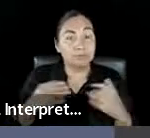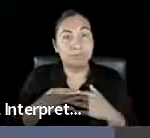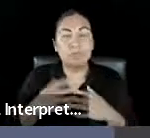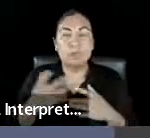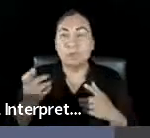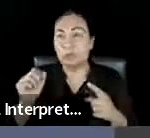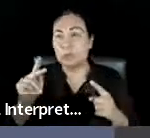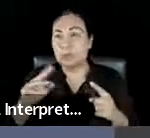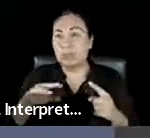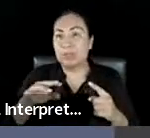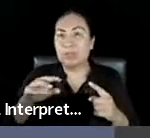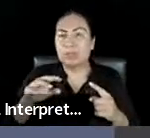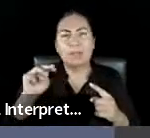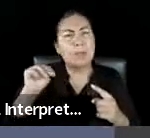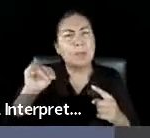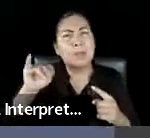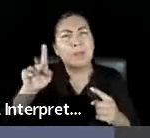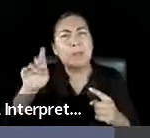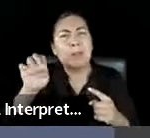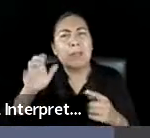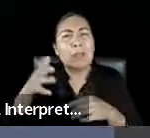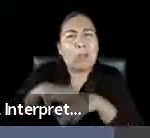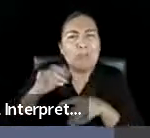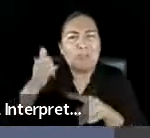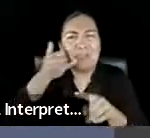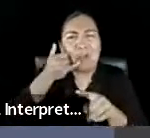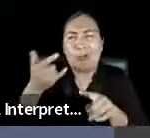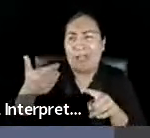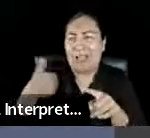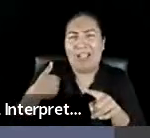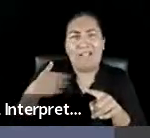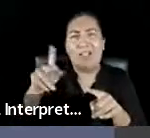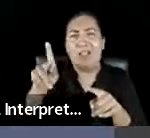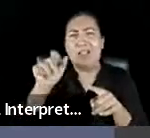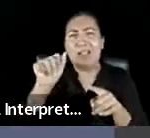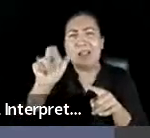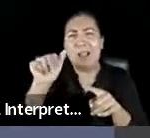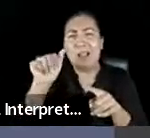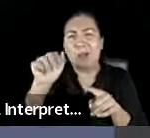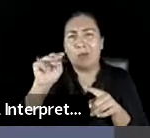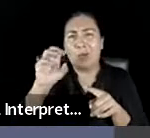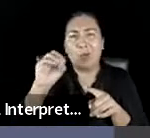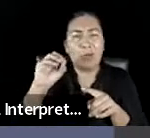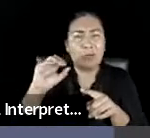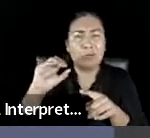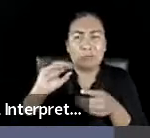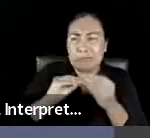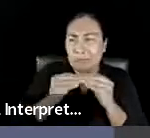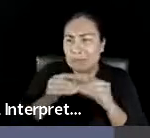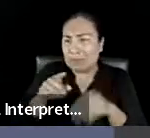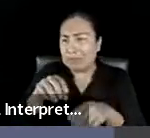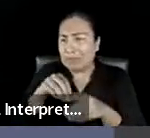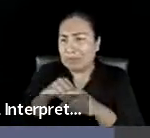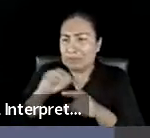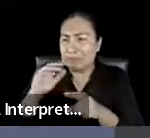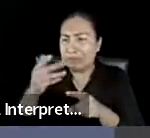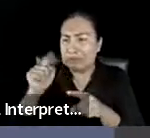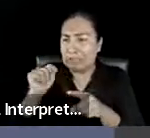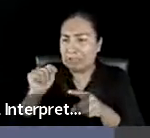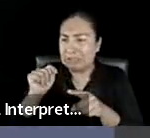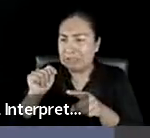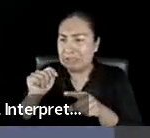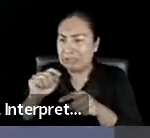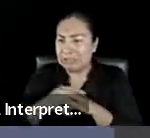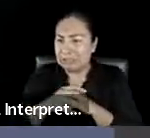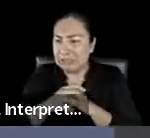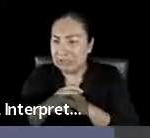all right, Mike's on the phone. We got Karamo's number in the chat. We got to get in touch there.